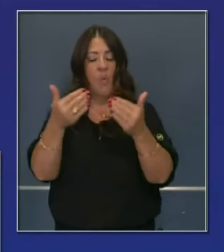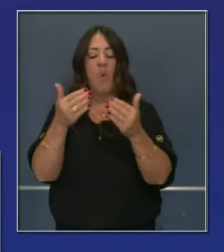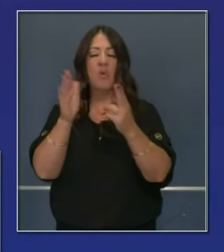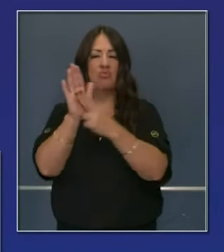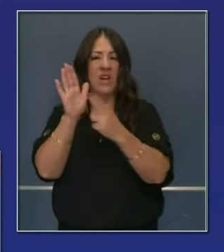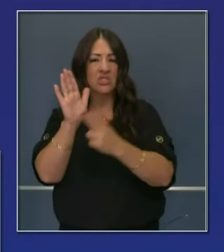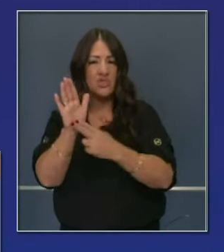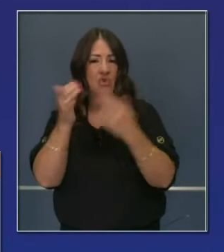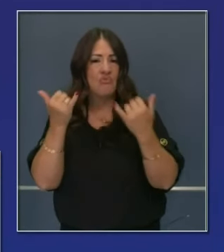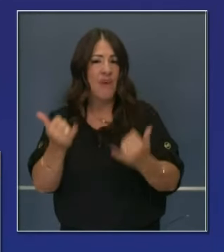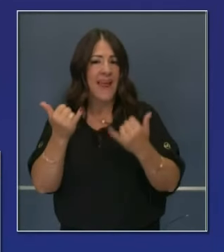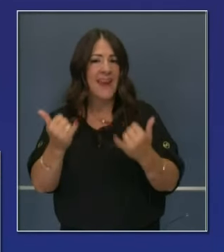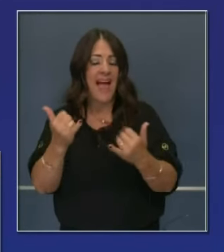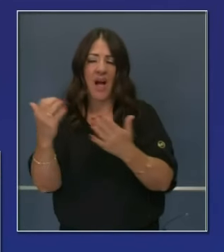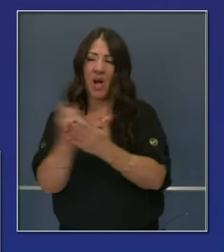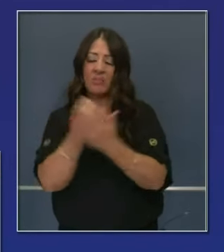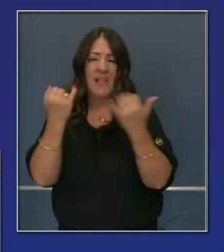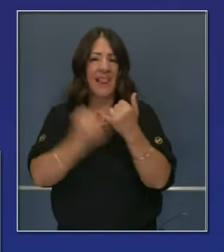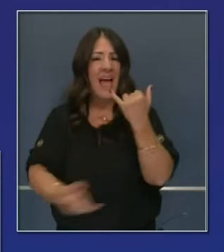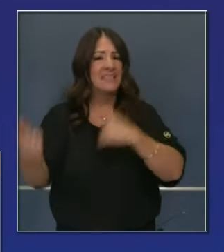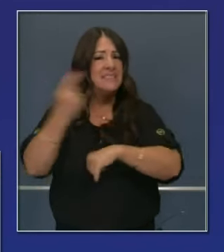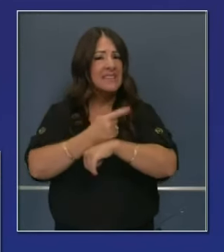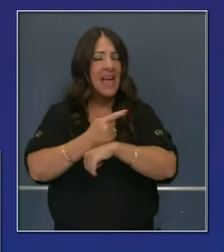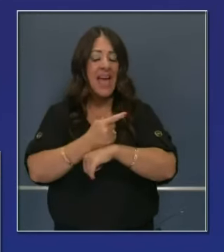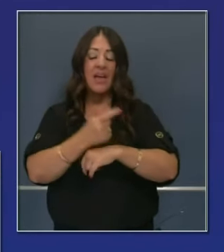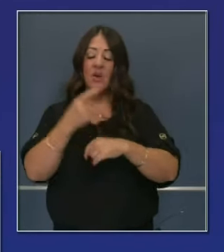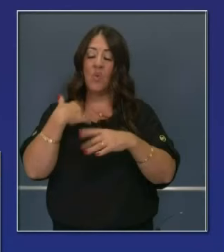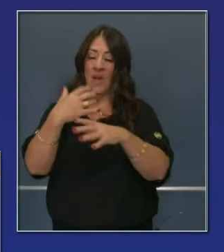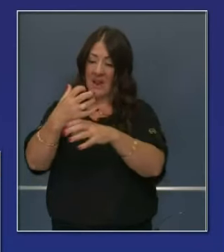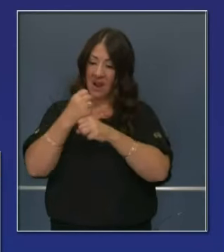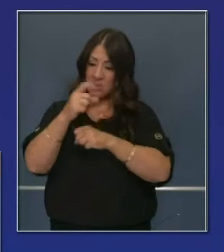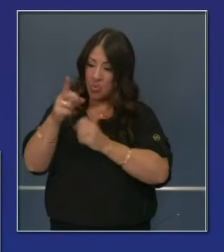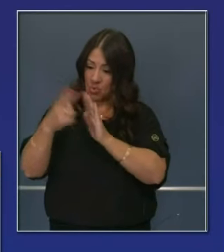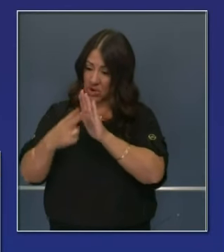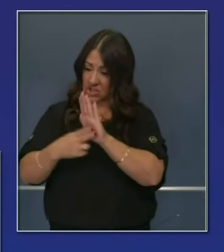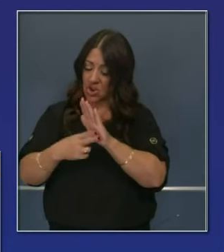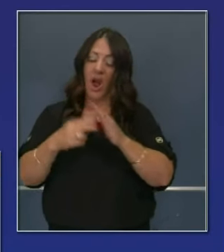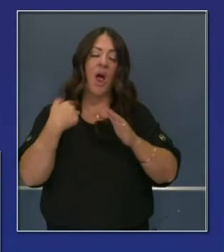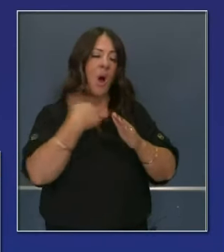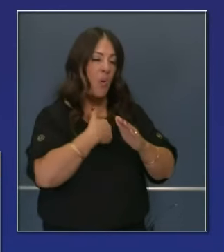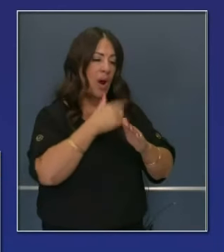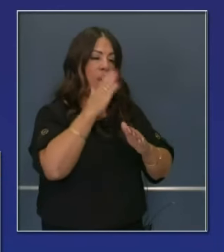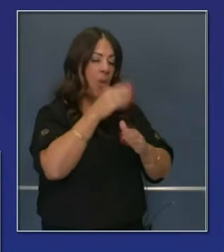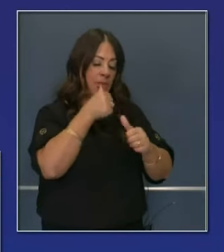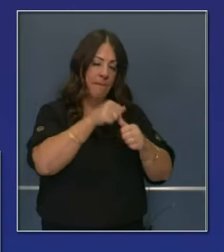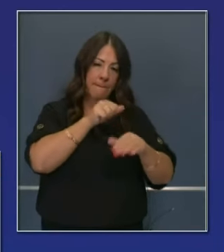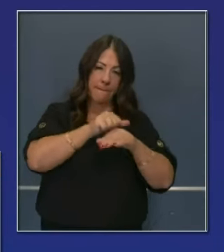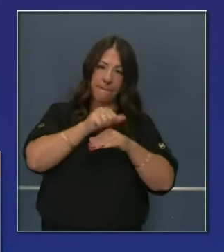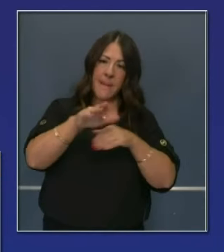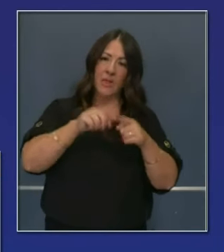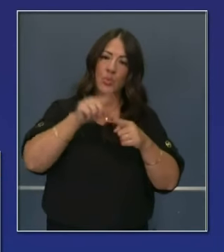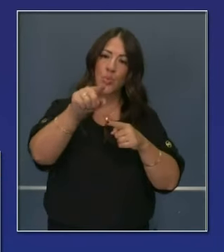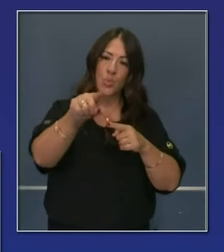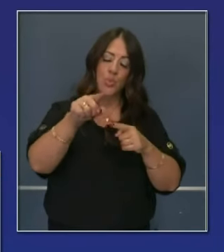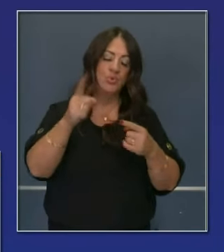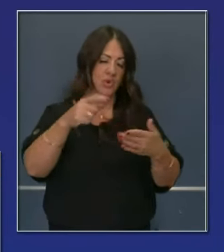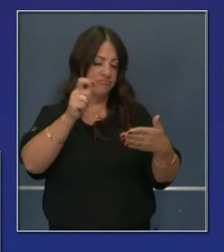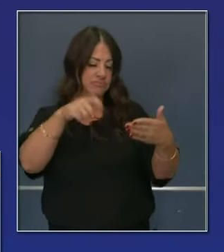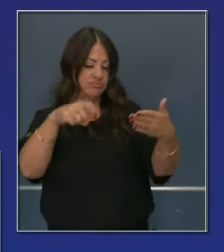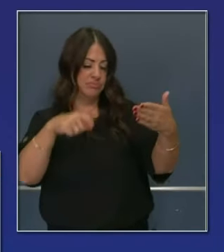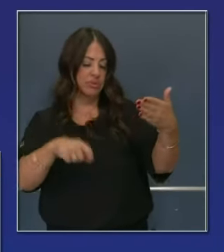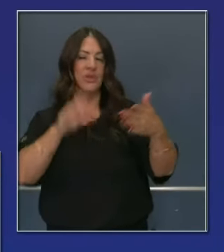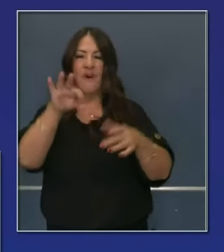so we can send that mail-in ballot to you, so you can get the opportunity, the privilege to be an active citizen, not